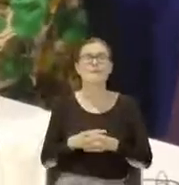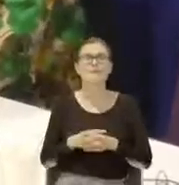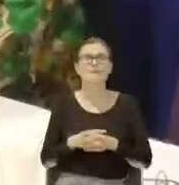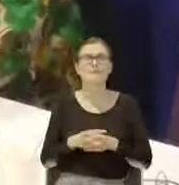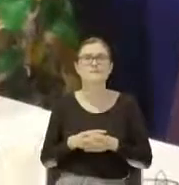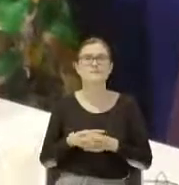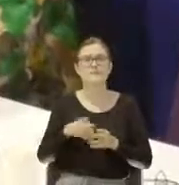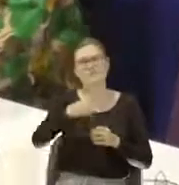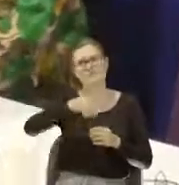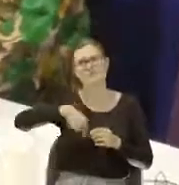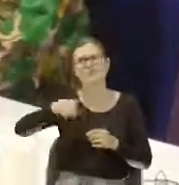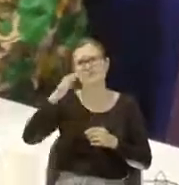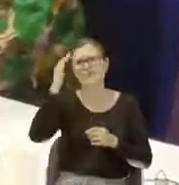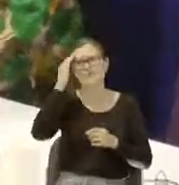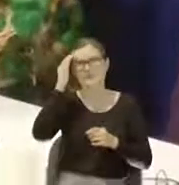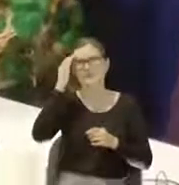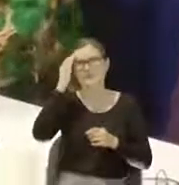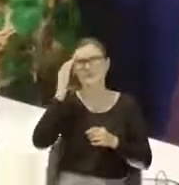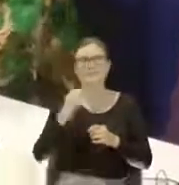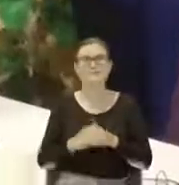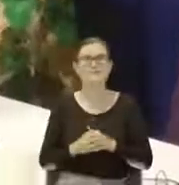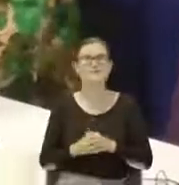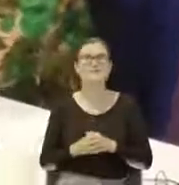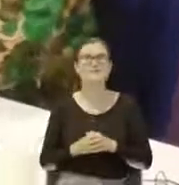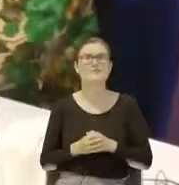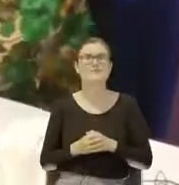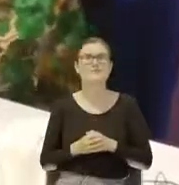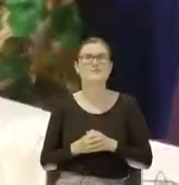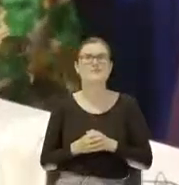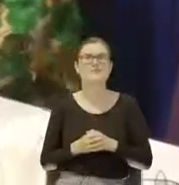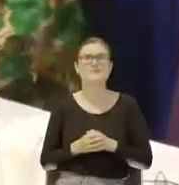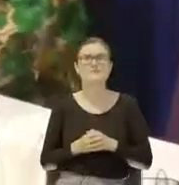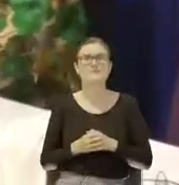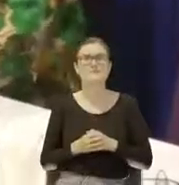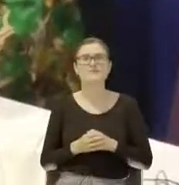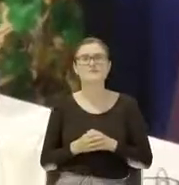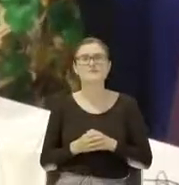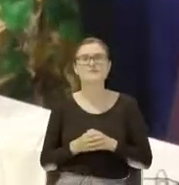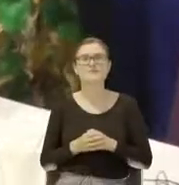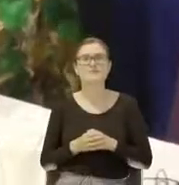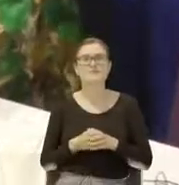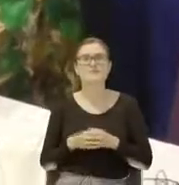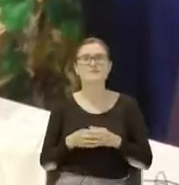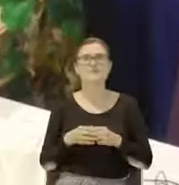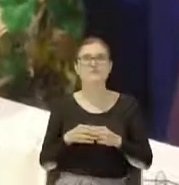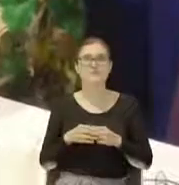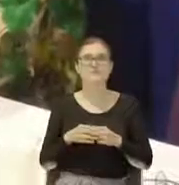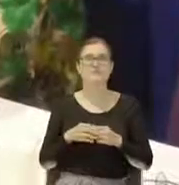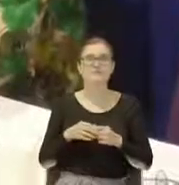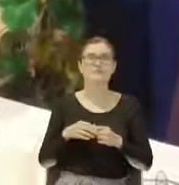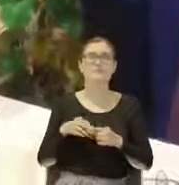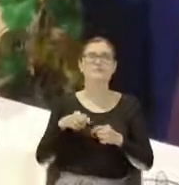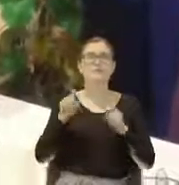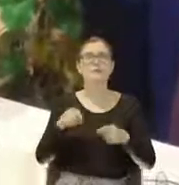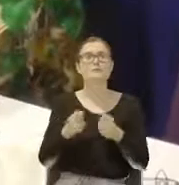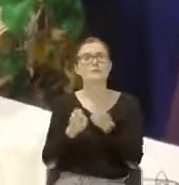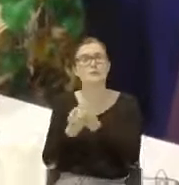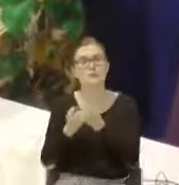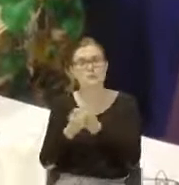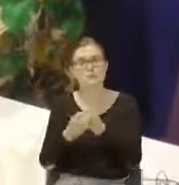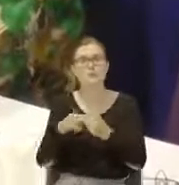therefore a call to strengthening UN Habitat is very welcome from this and in this forum. My last